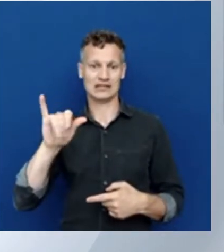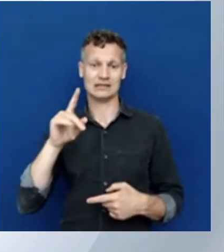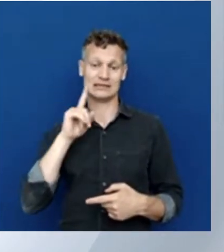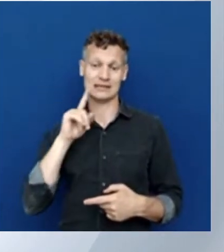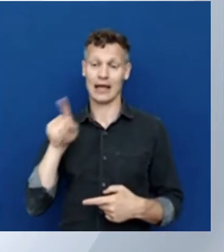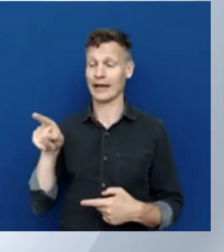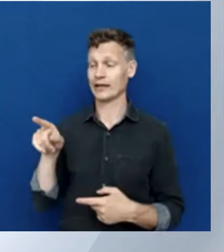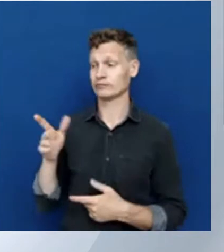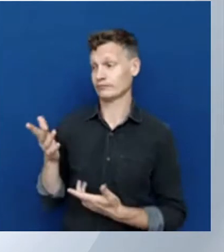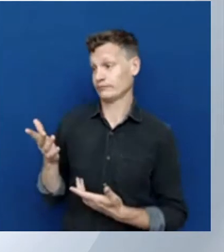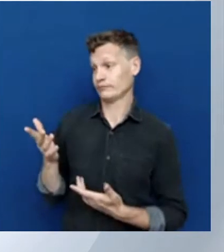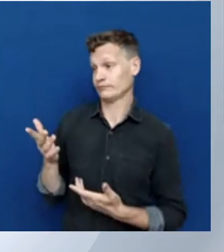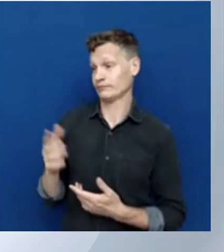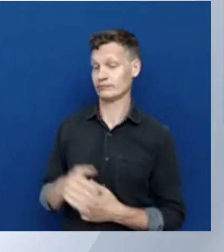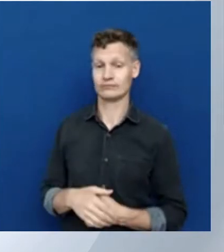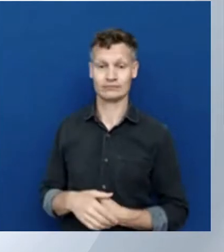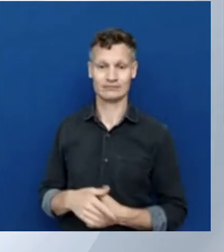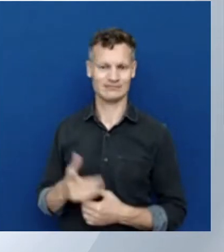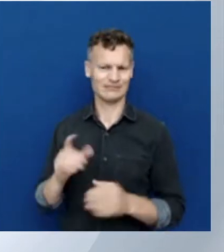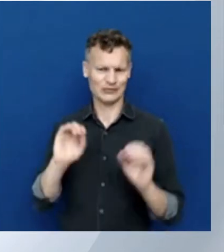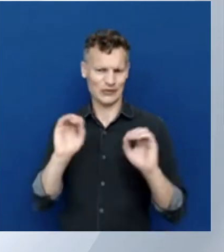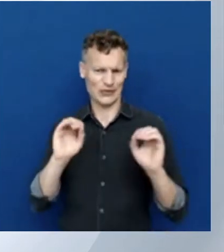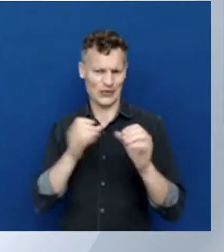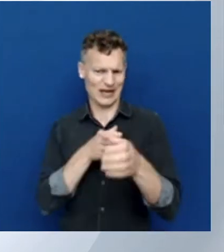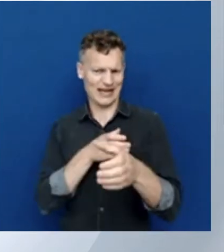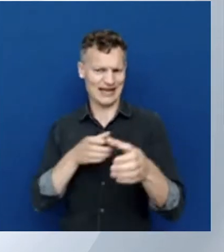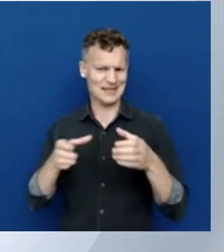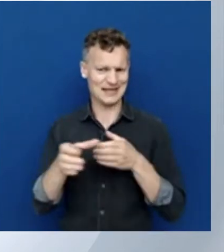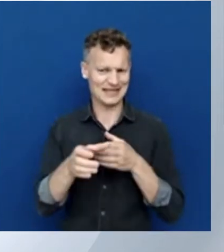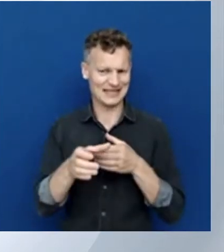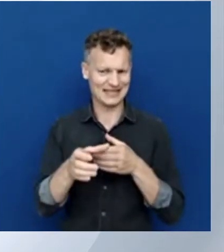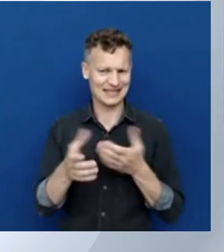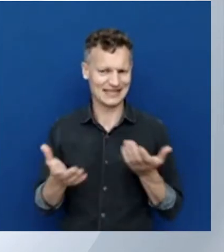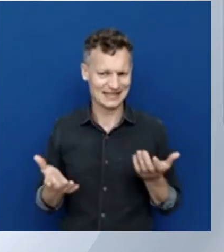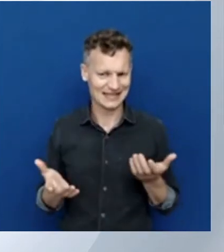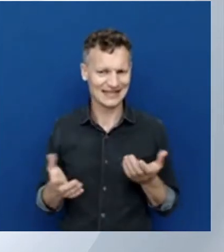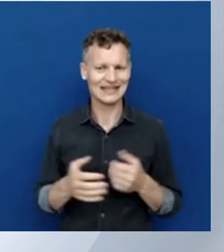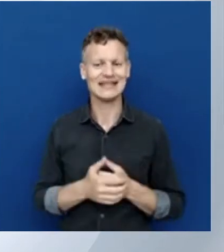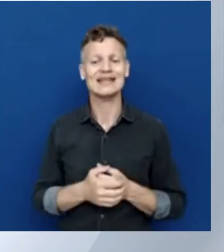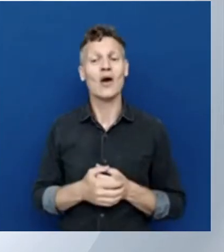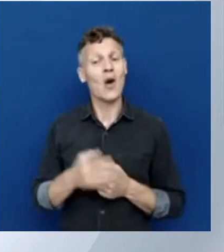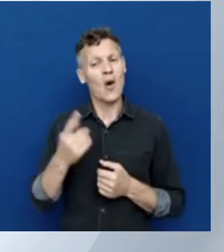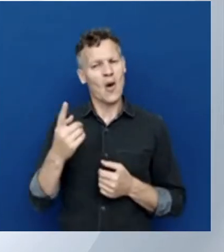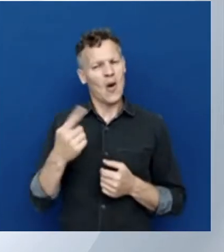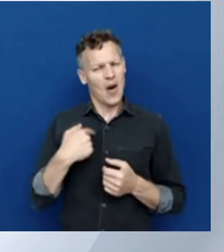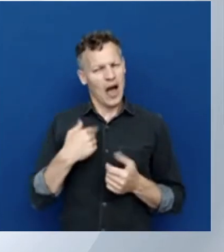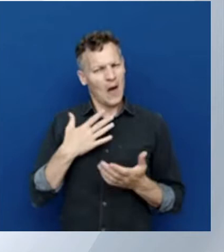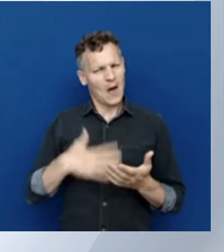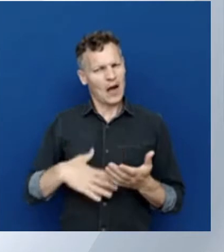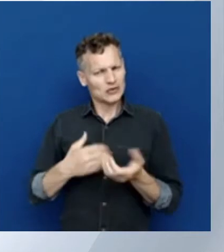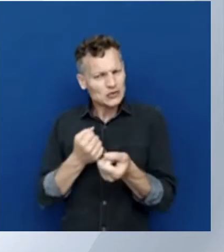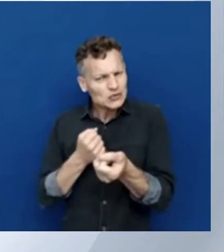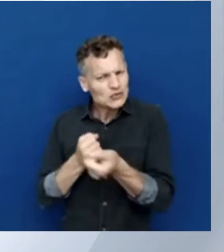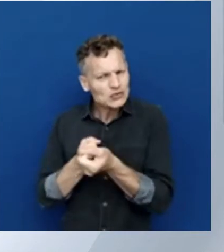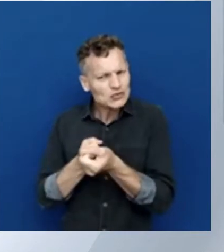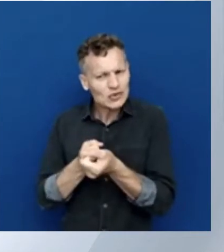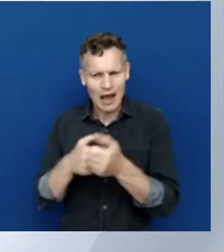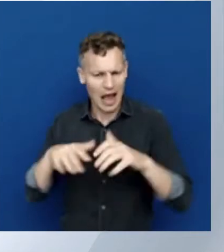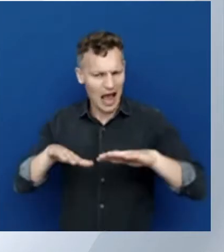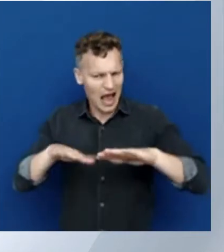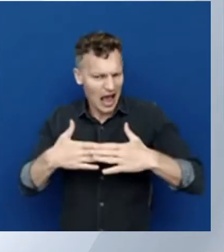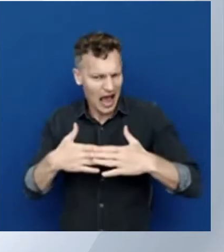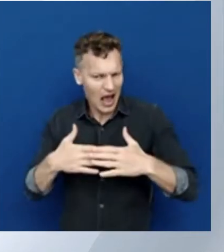also kind of one of the topics that I want to drive here, because how can you drive Ikigai with what the world needs